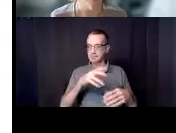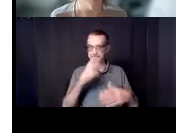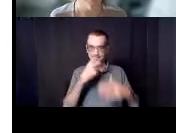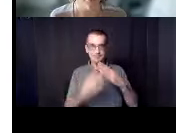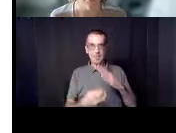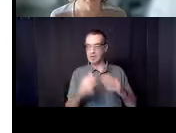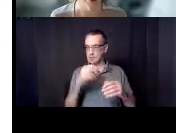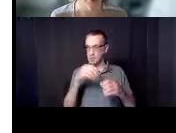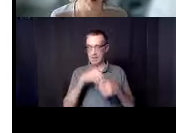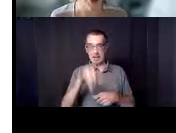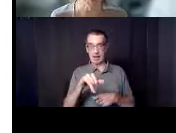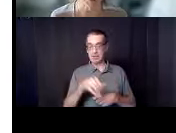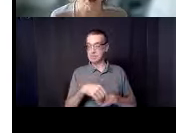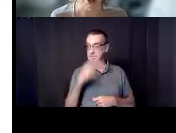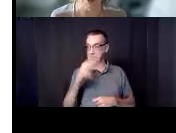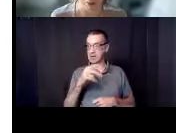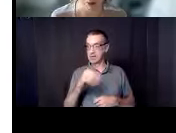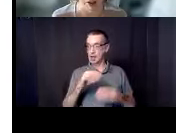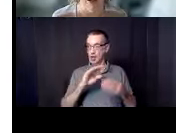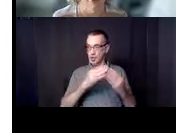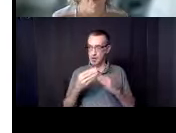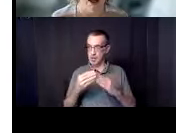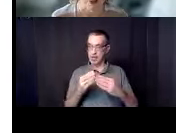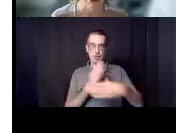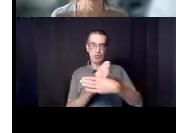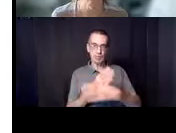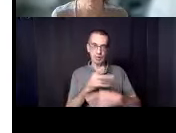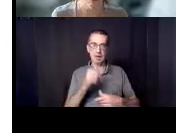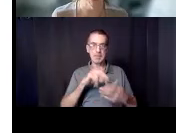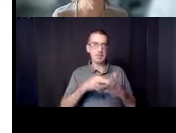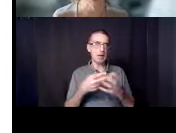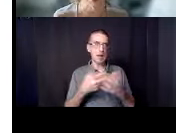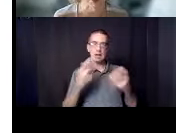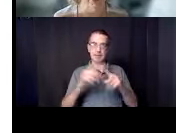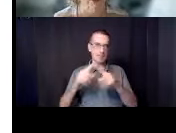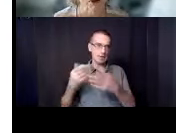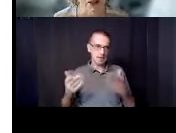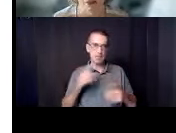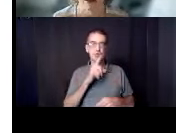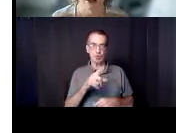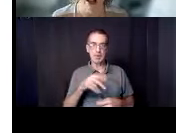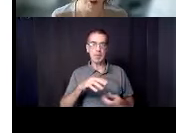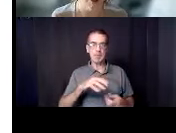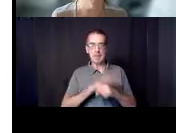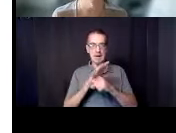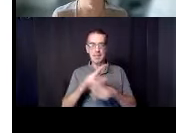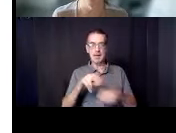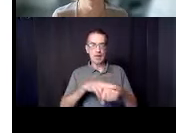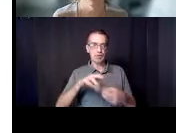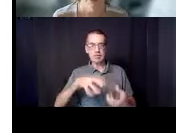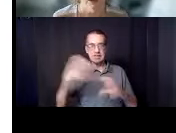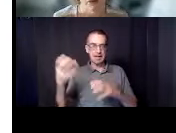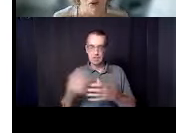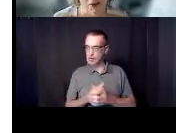see the phrase community disruption, that can mean a lot of different things, but certainly pandemic, natural